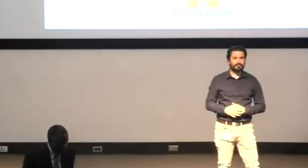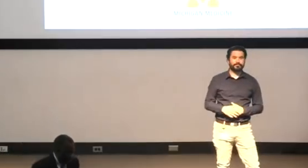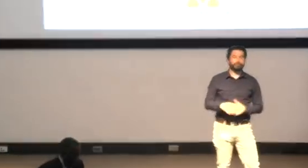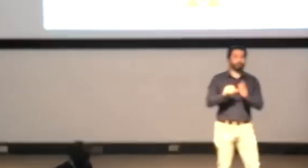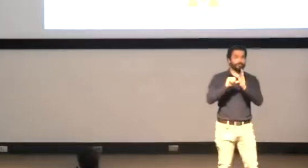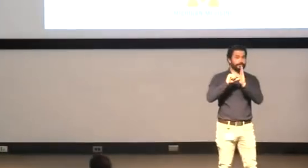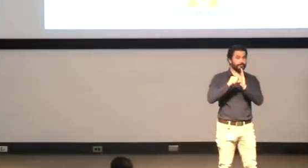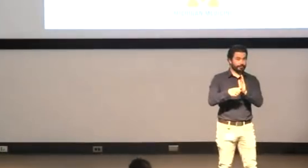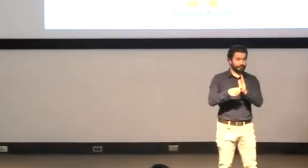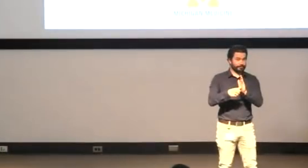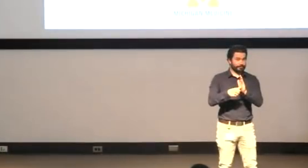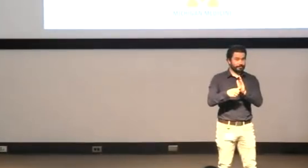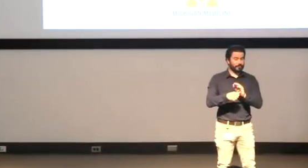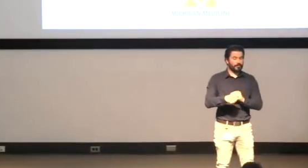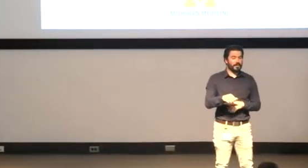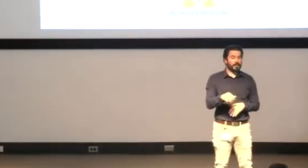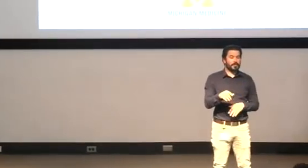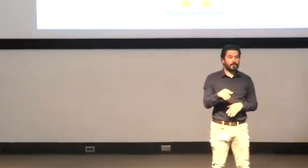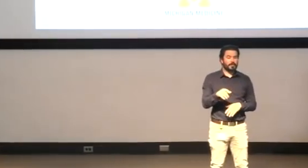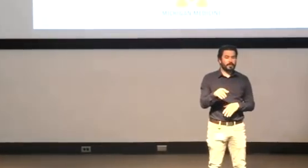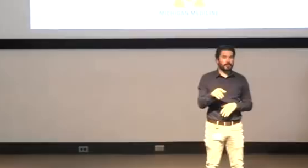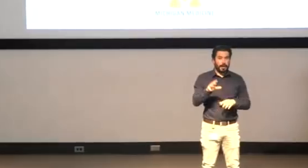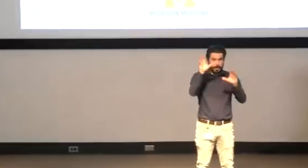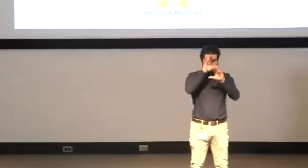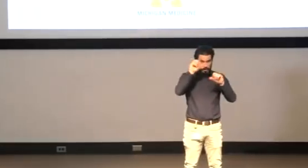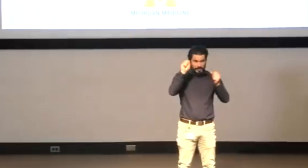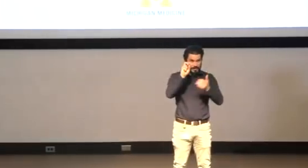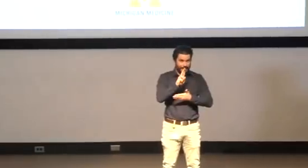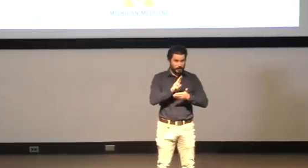the president of the university